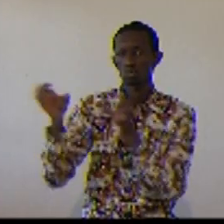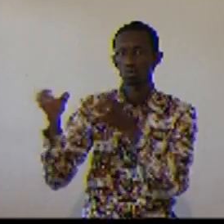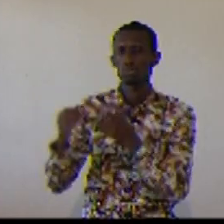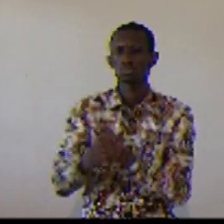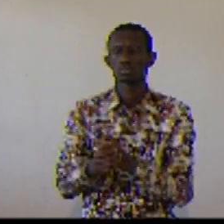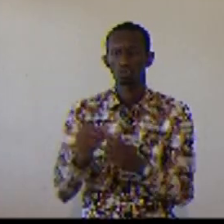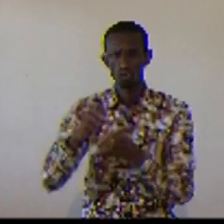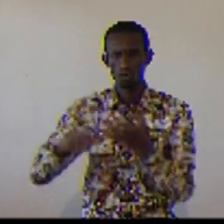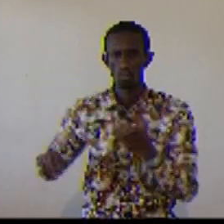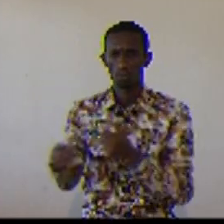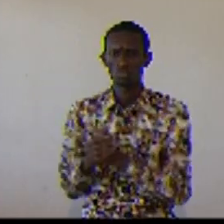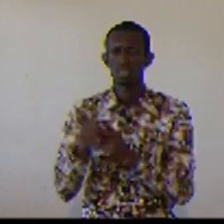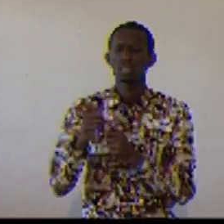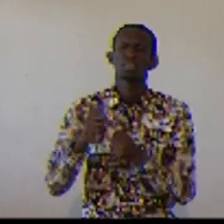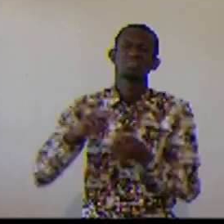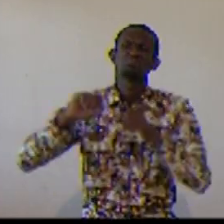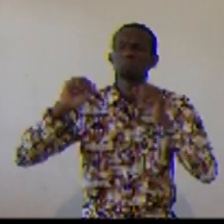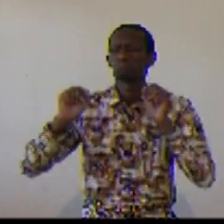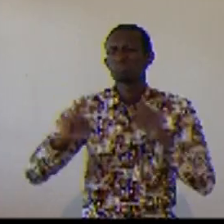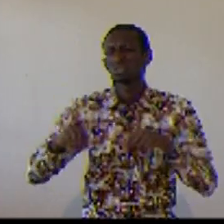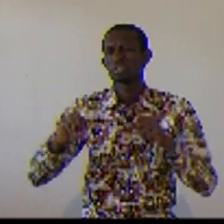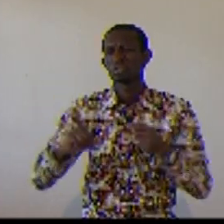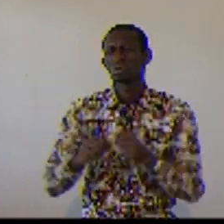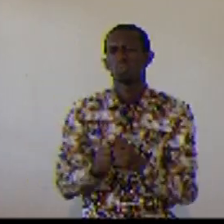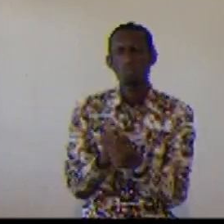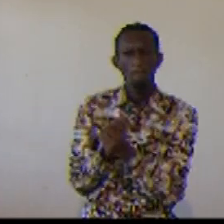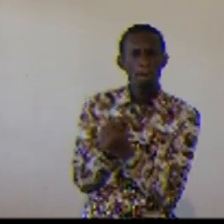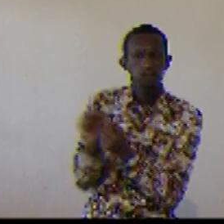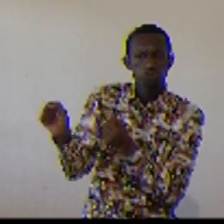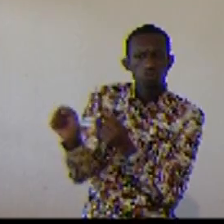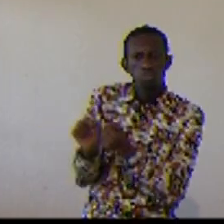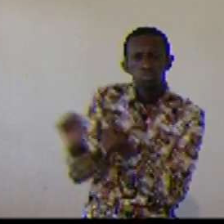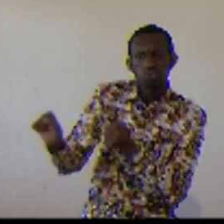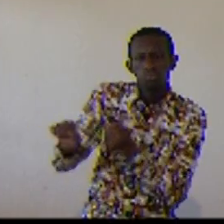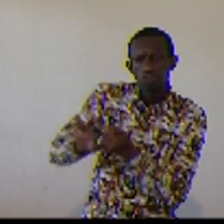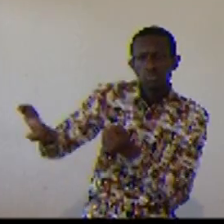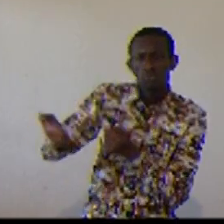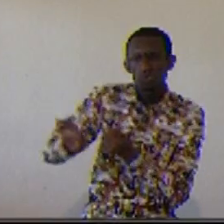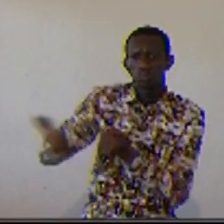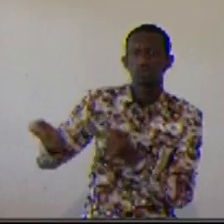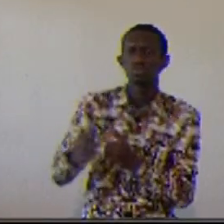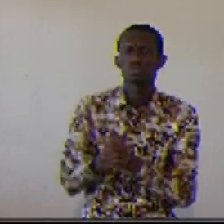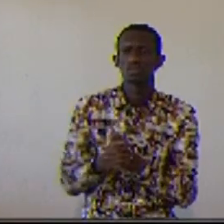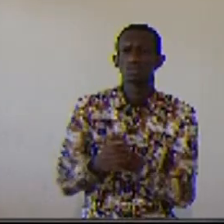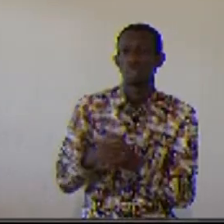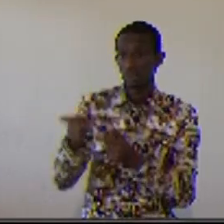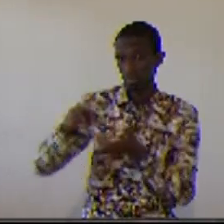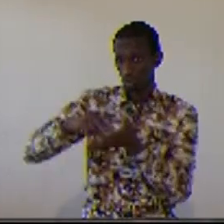they tend to push the electrons within the ring. What happens? That means electrons are now moving